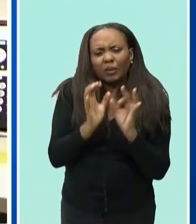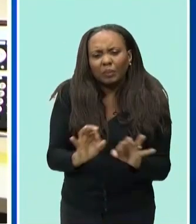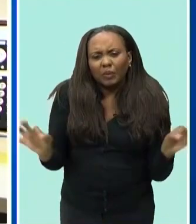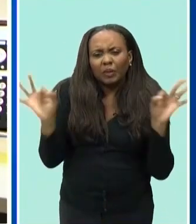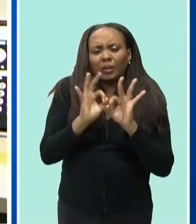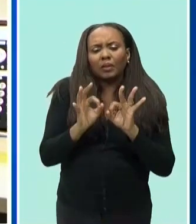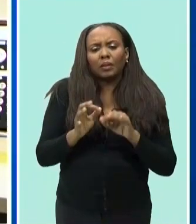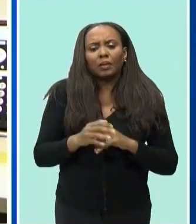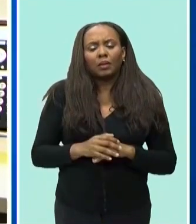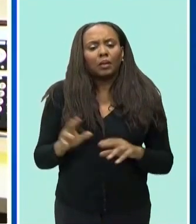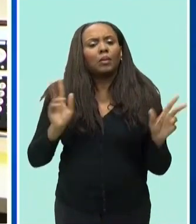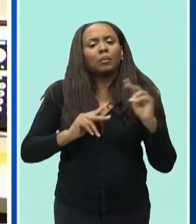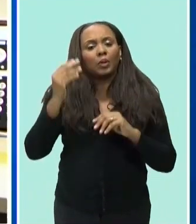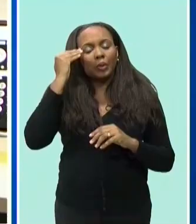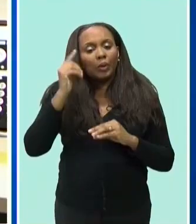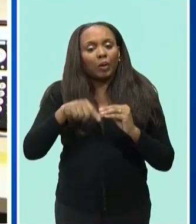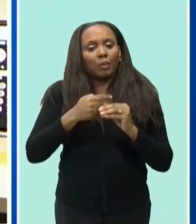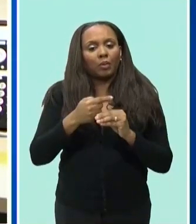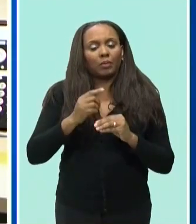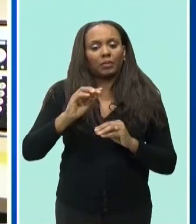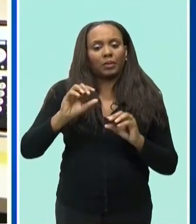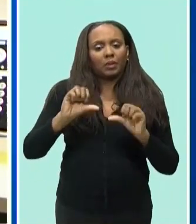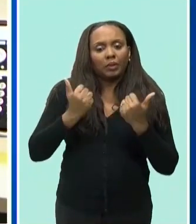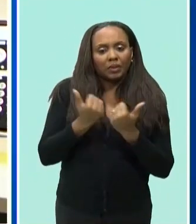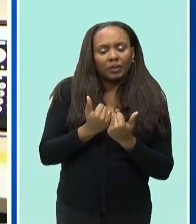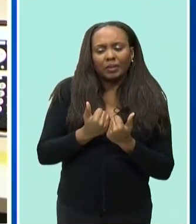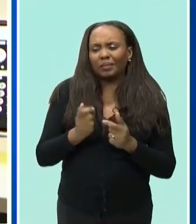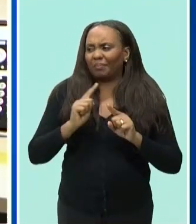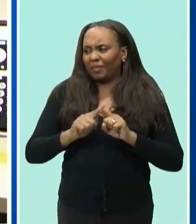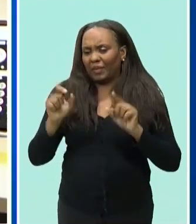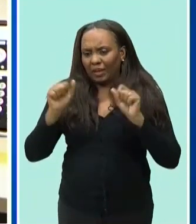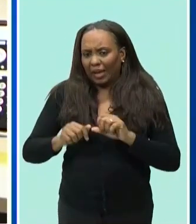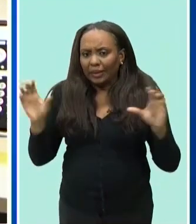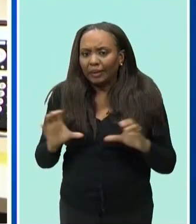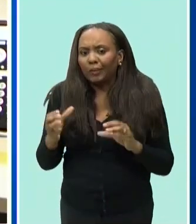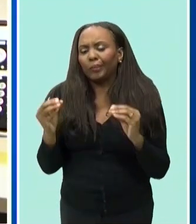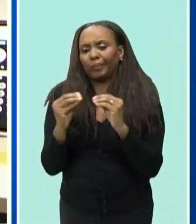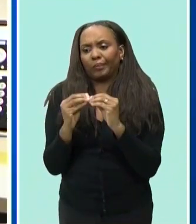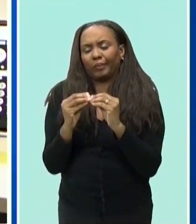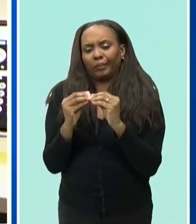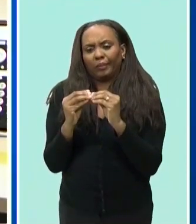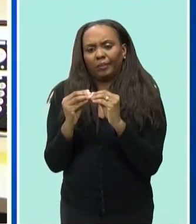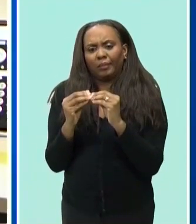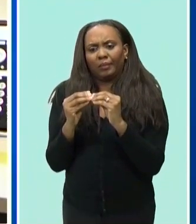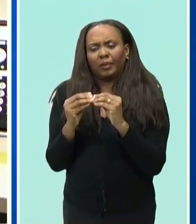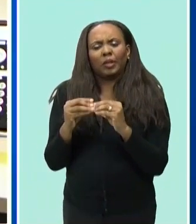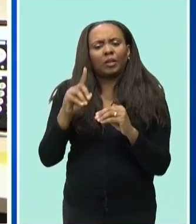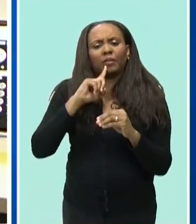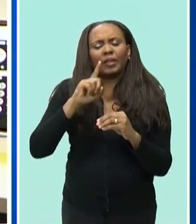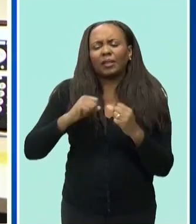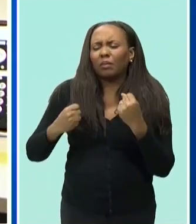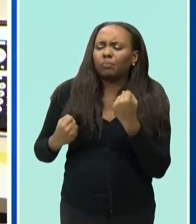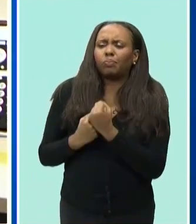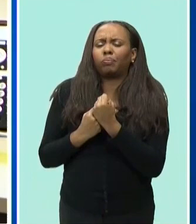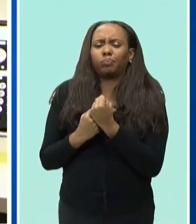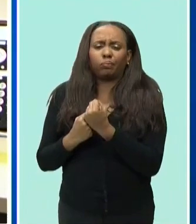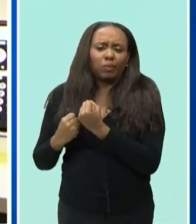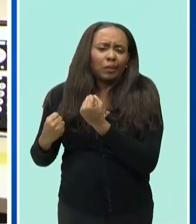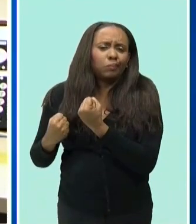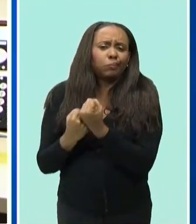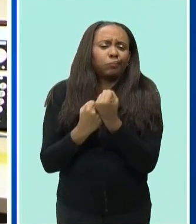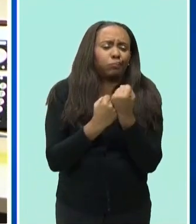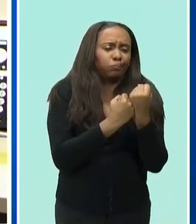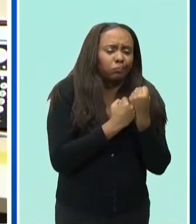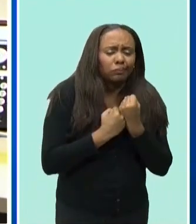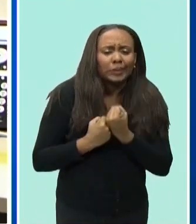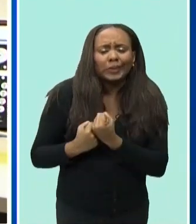Yes, persons know about the Heart and Stroke Foundation, but I think there's more that can be done in terms of advocacy, so enforcing